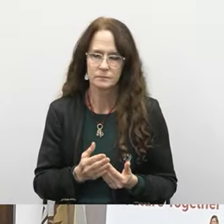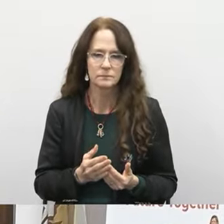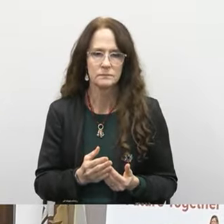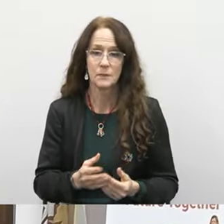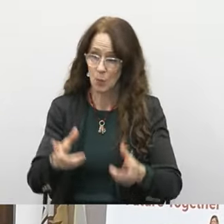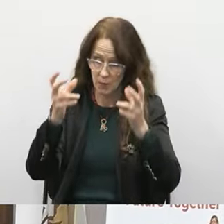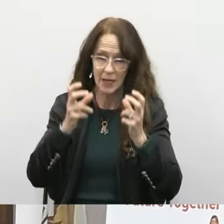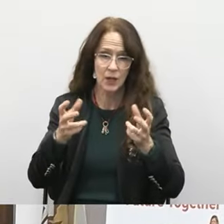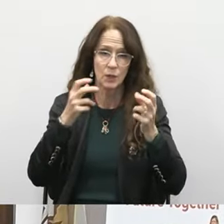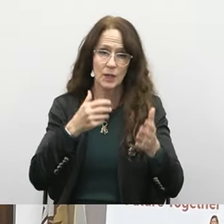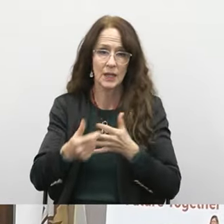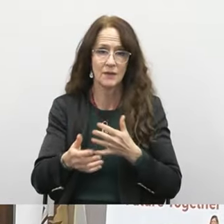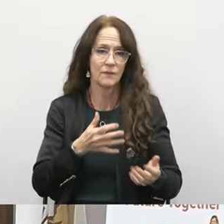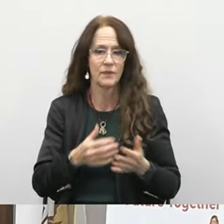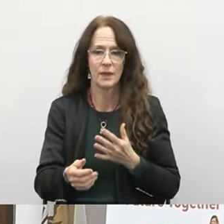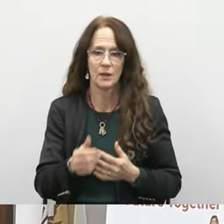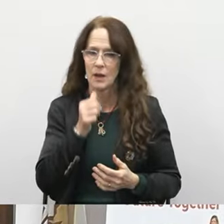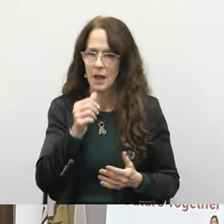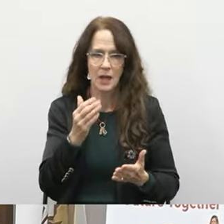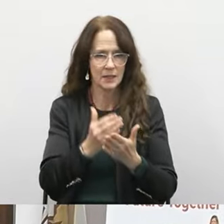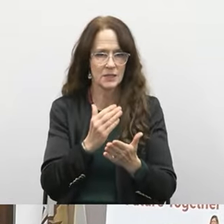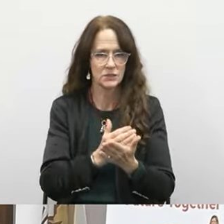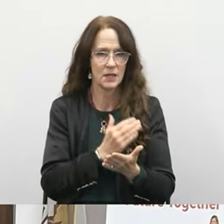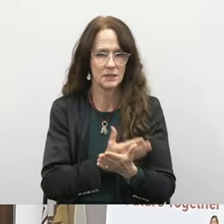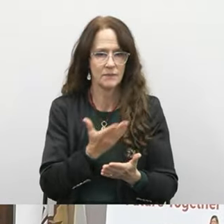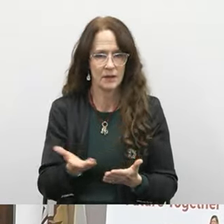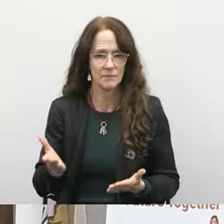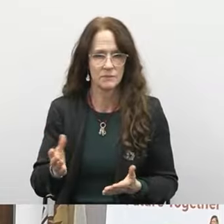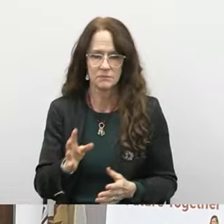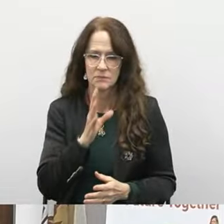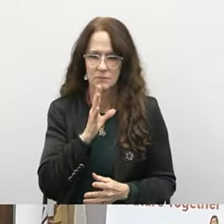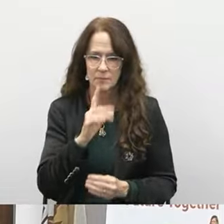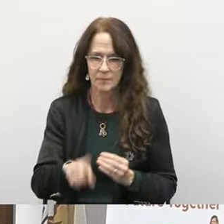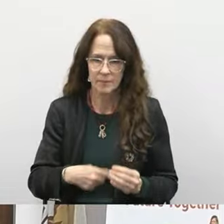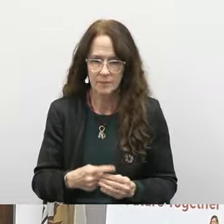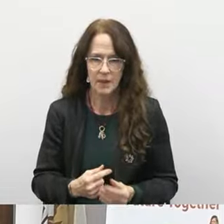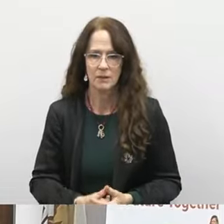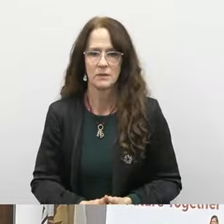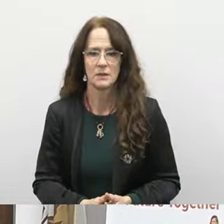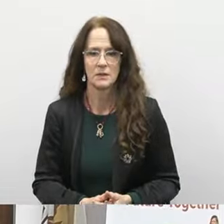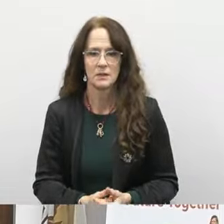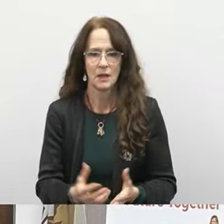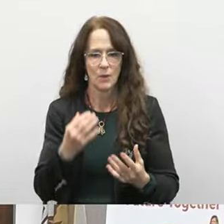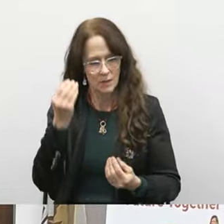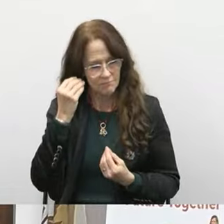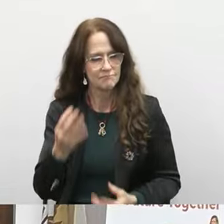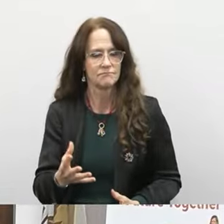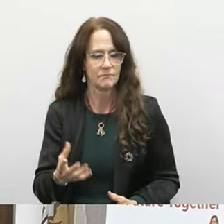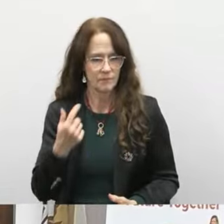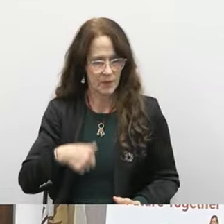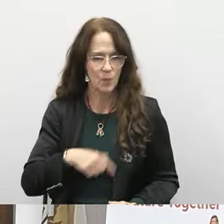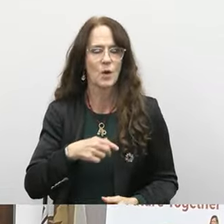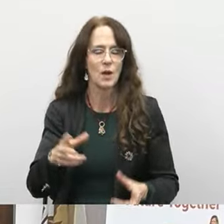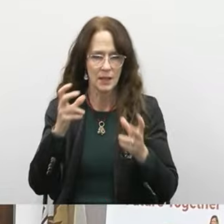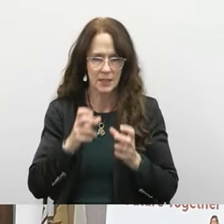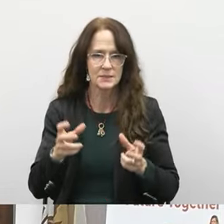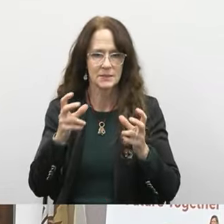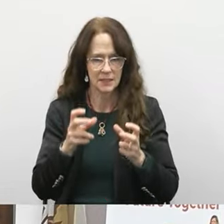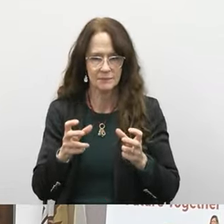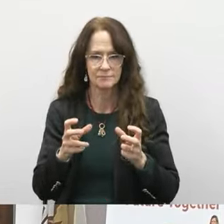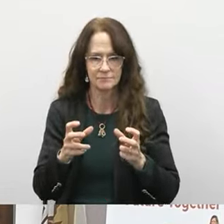you, even though these are non-agenda items that are being spoken to. So I do want to acknowledge that we are listening, we are hearing,